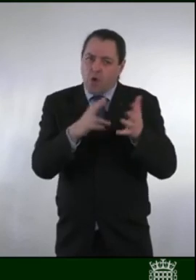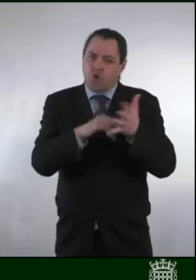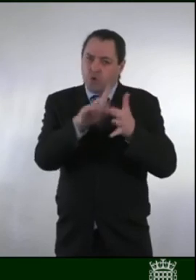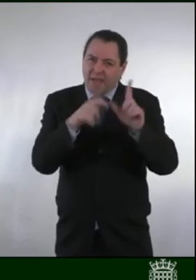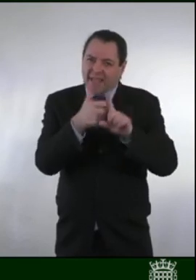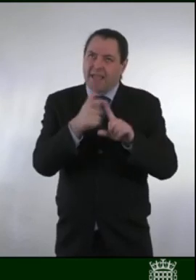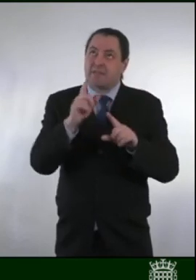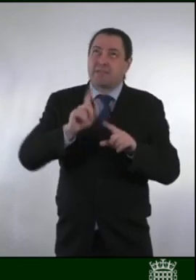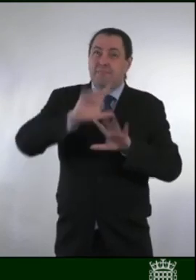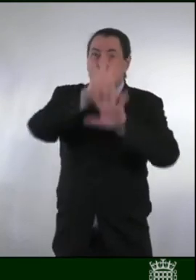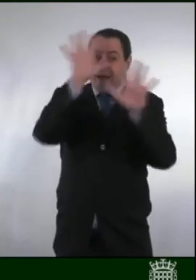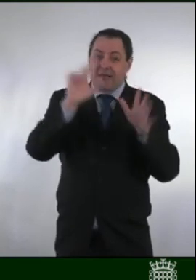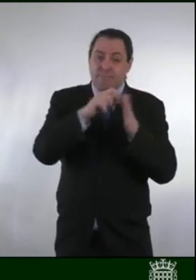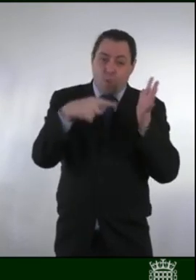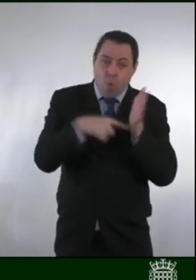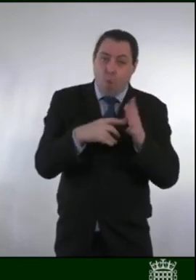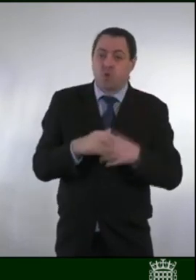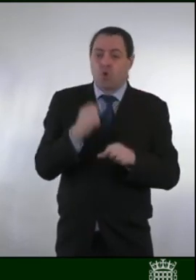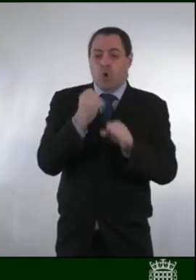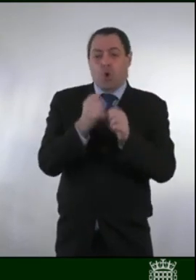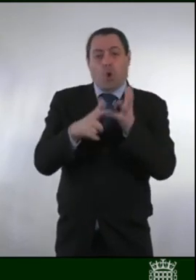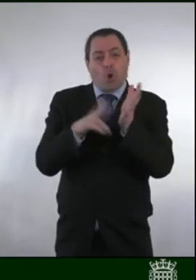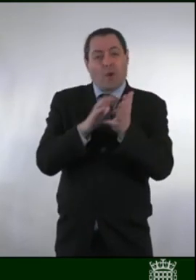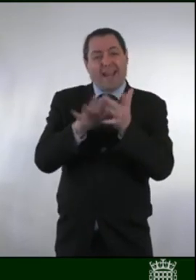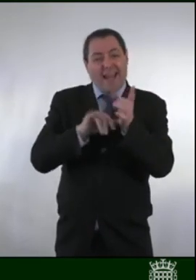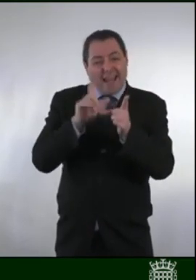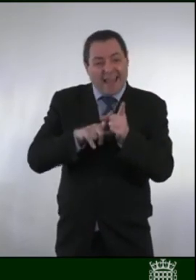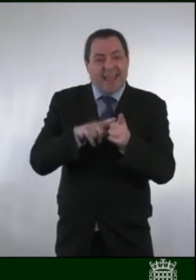spaceport, Goonhilly Earth station, and the lithium mining